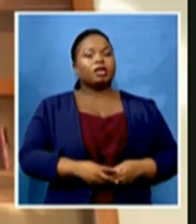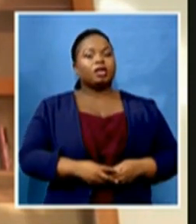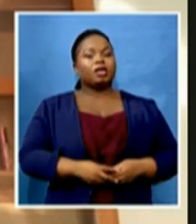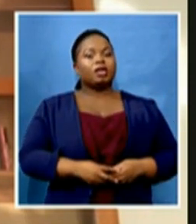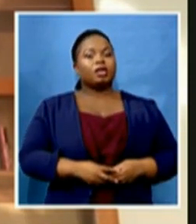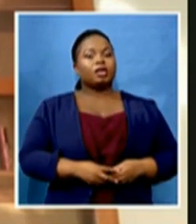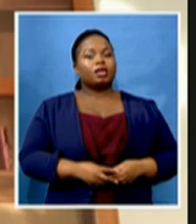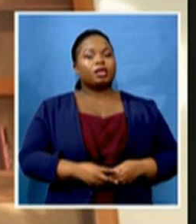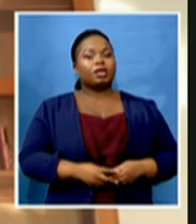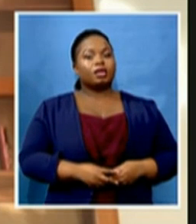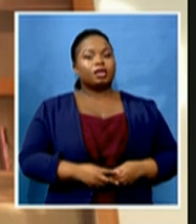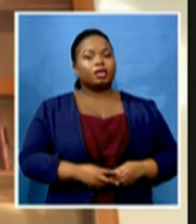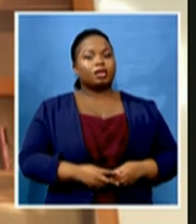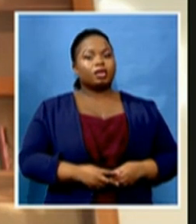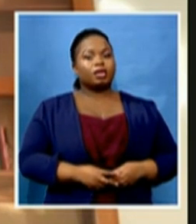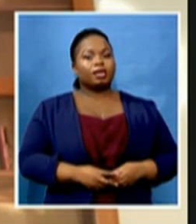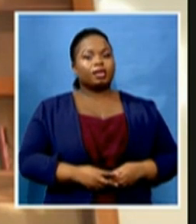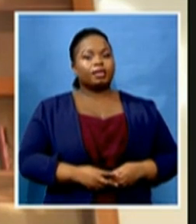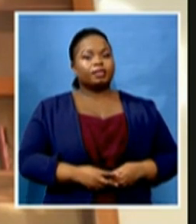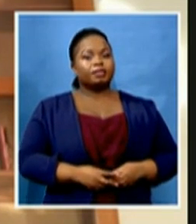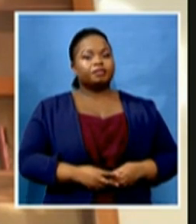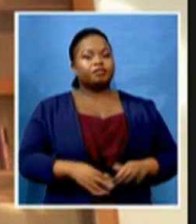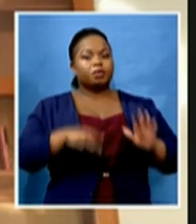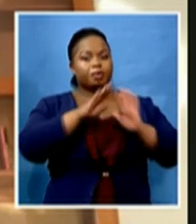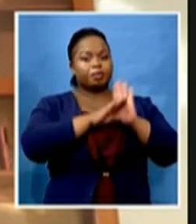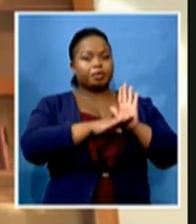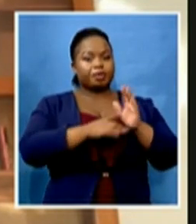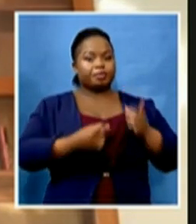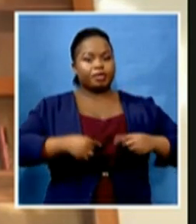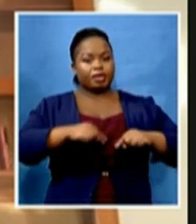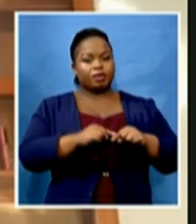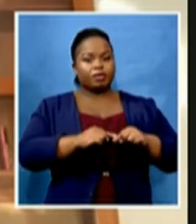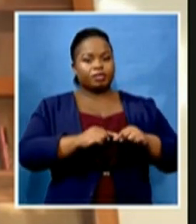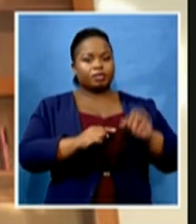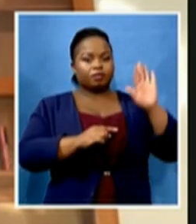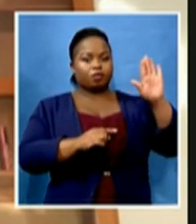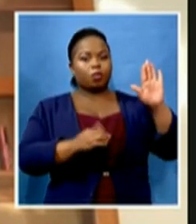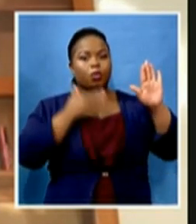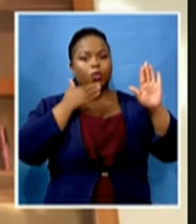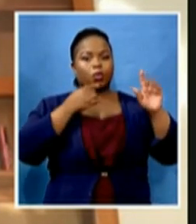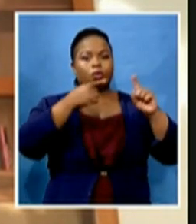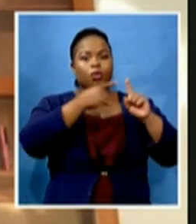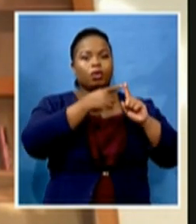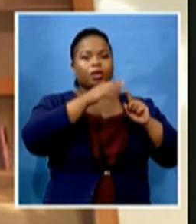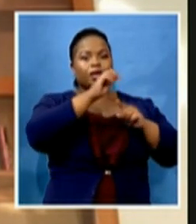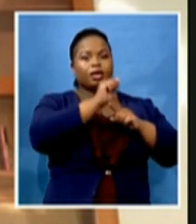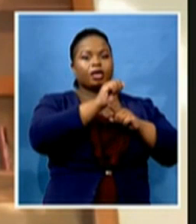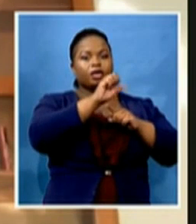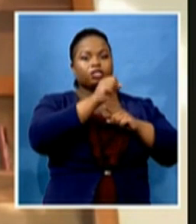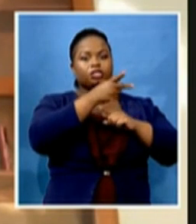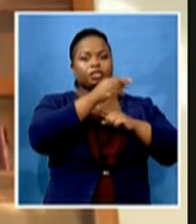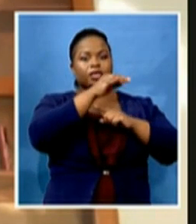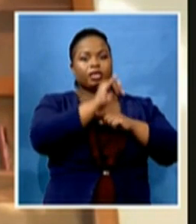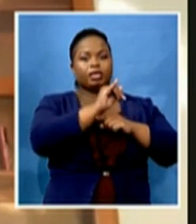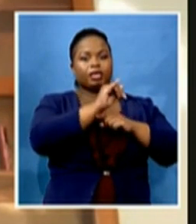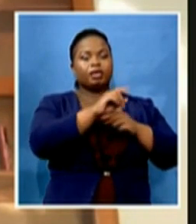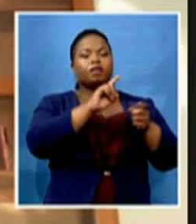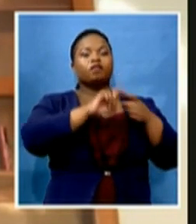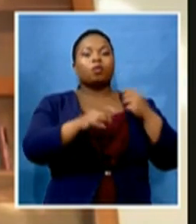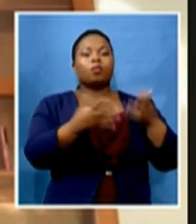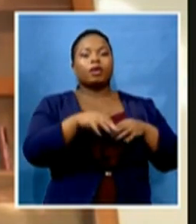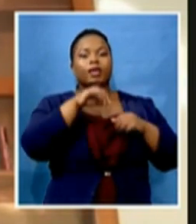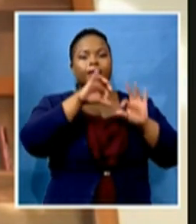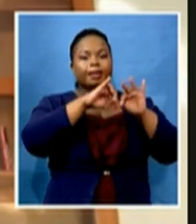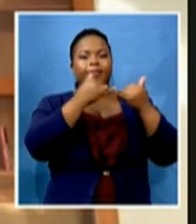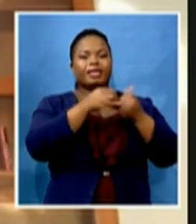program is concerned, will come from Ashley Theopatides from Deloitte. They're working with Business for South Africa.